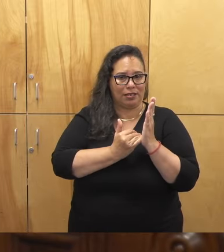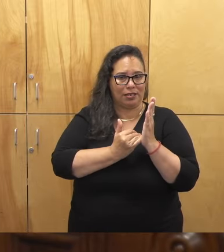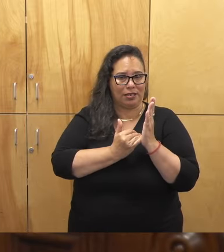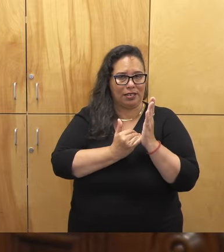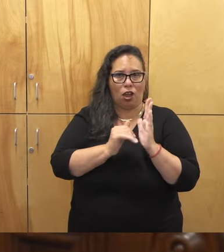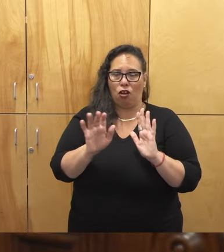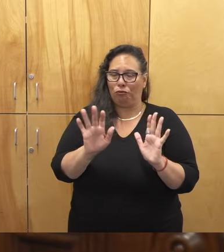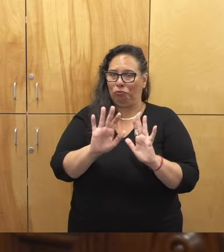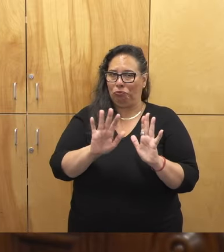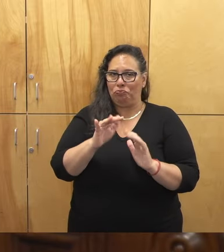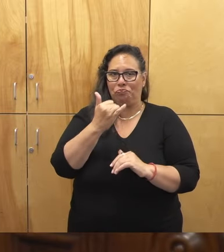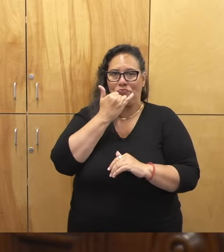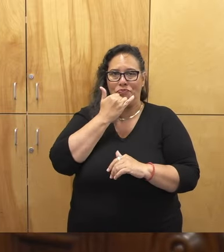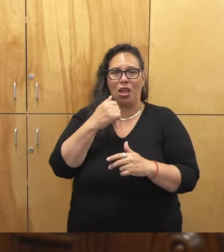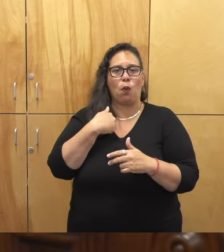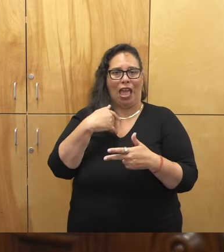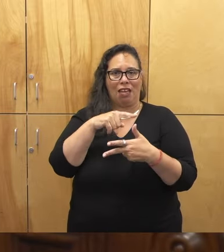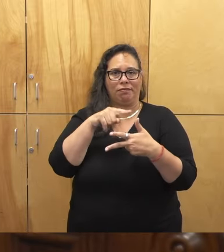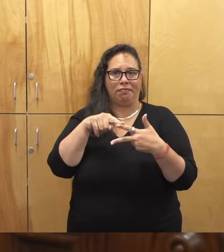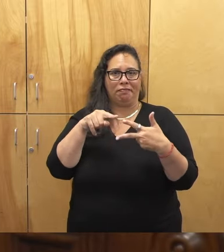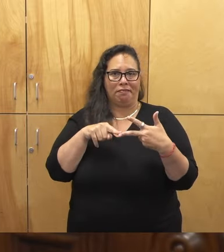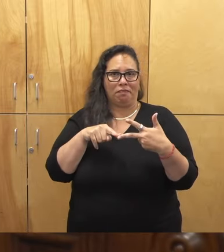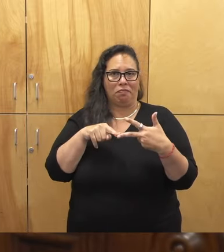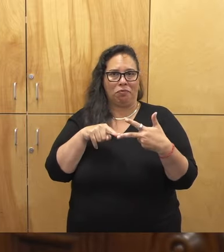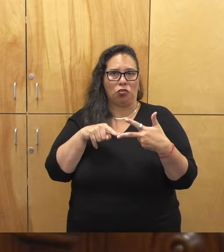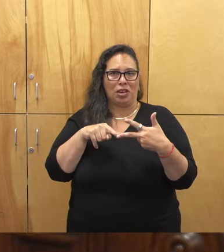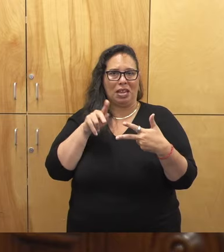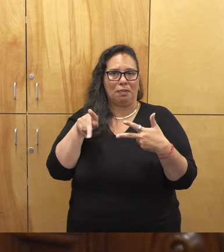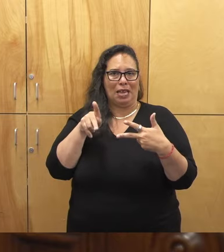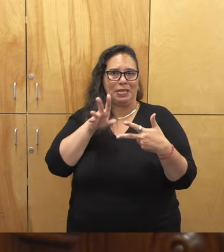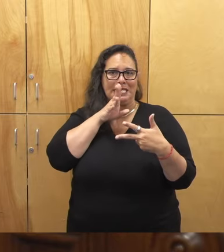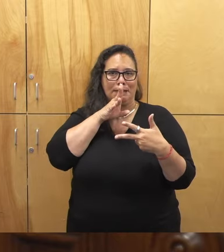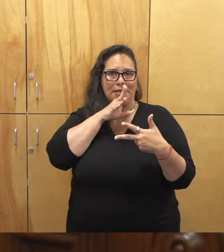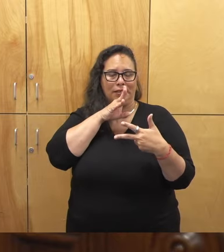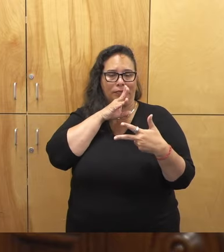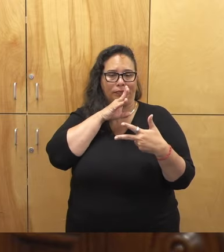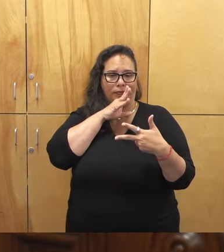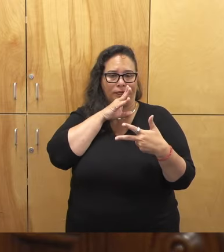three people to speak on the